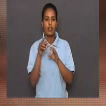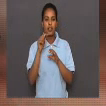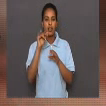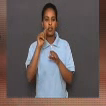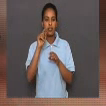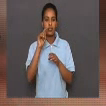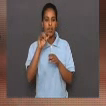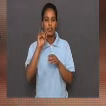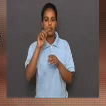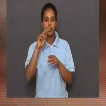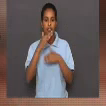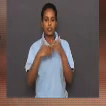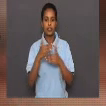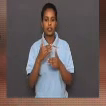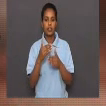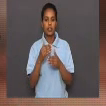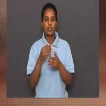a titration.